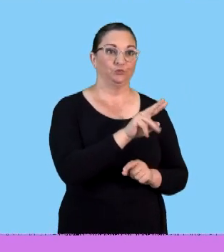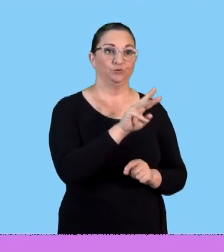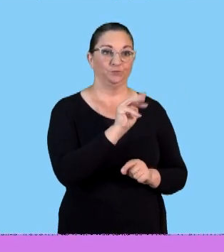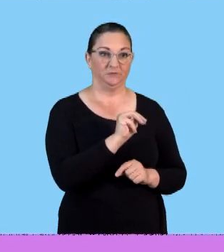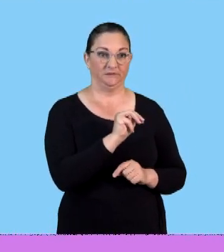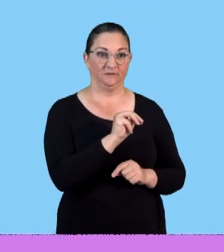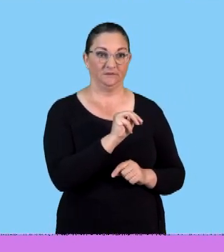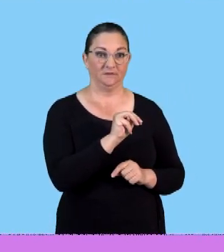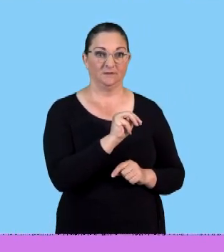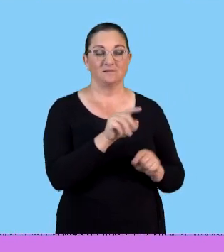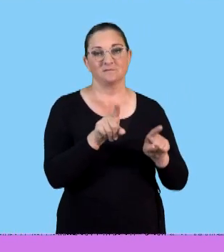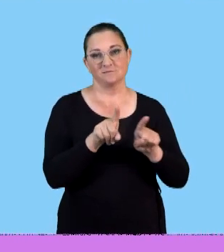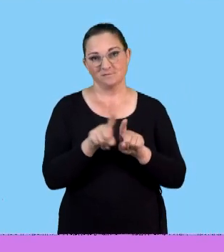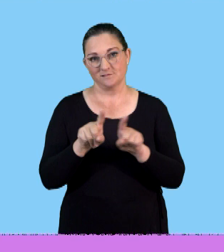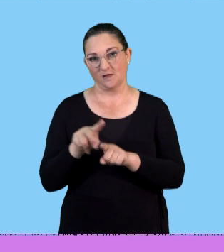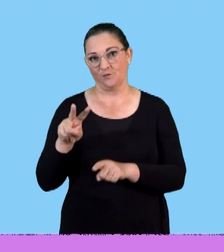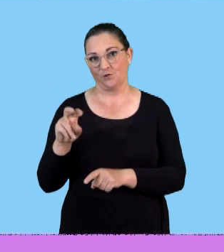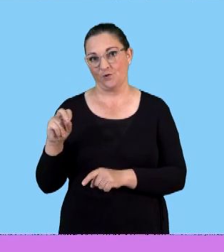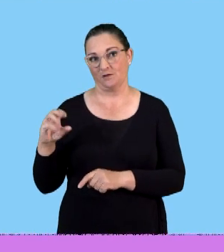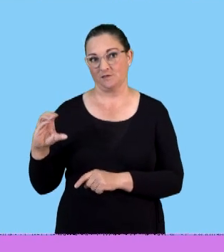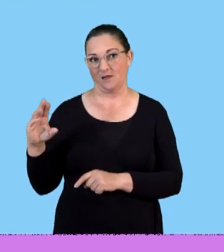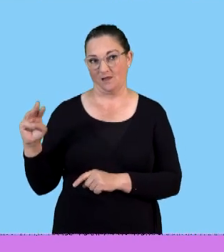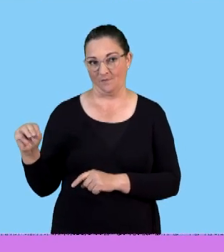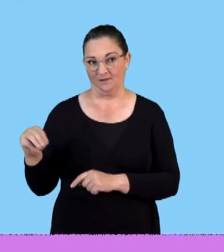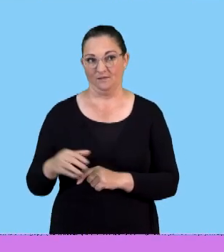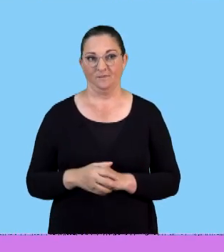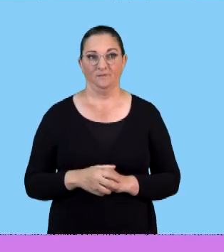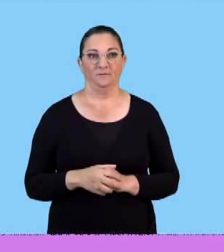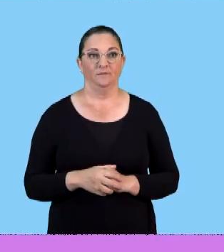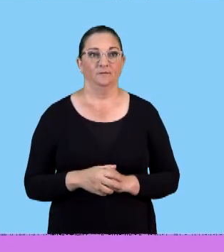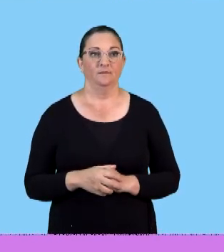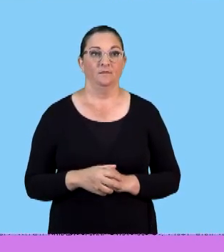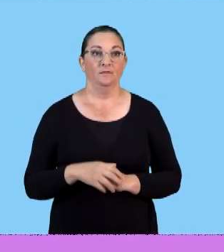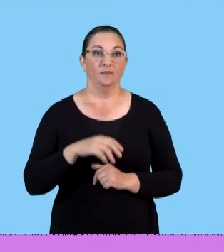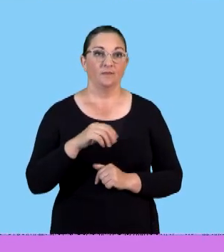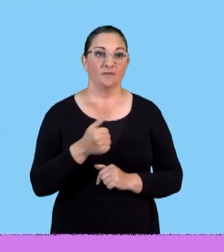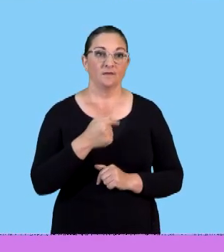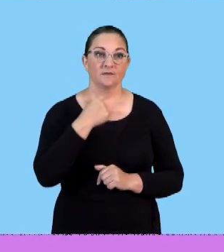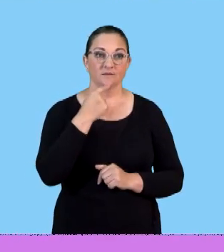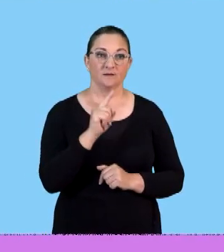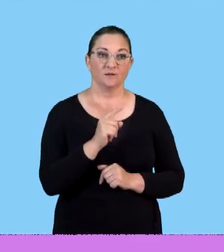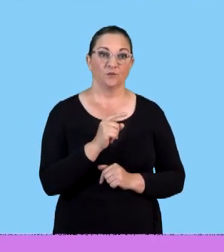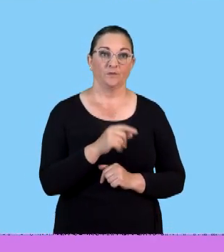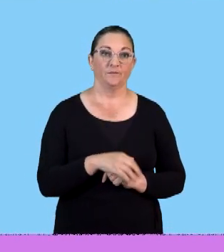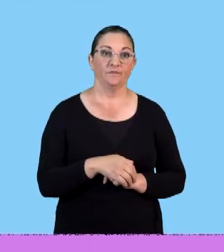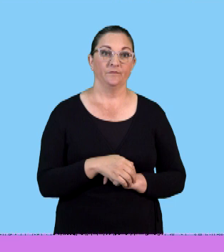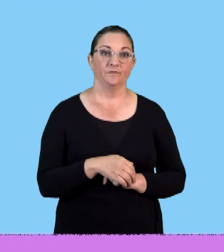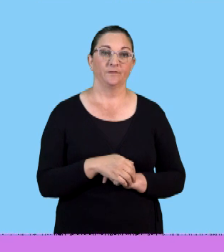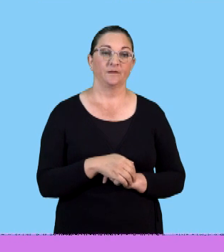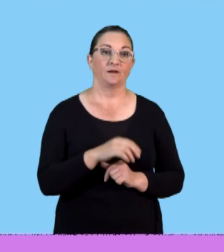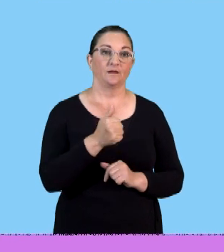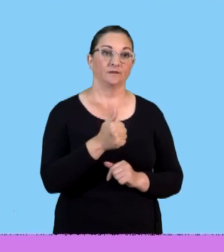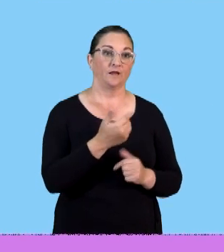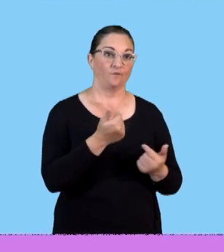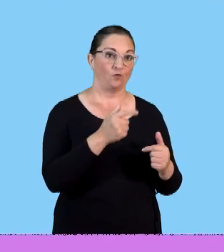2 meters, which is the same as 200 centimeters, right? And then we've also indicated the dimension